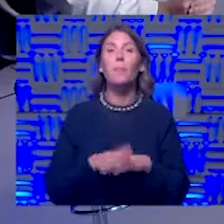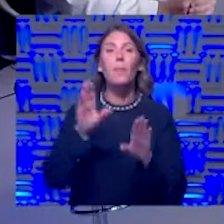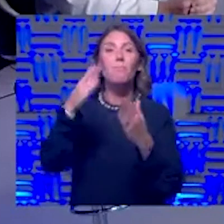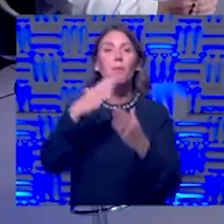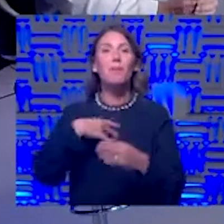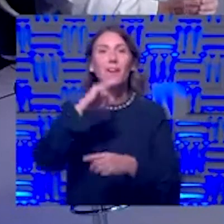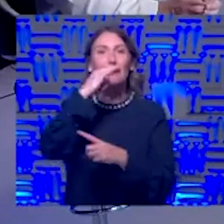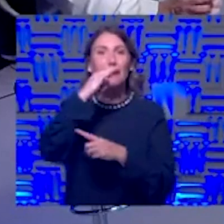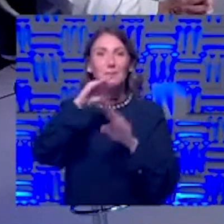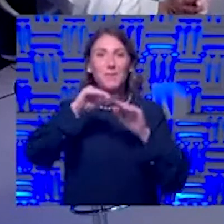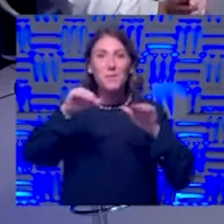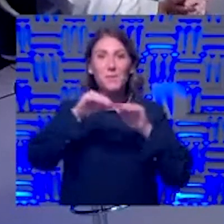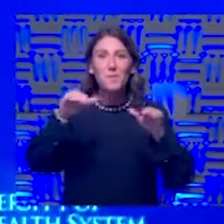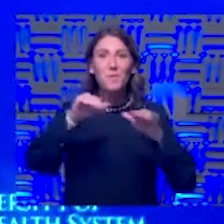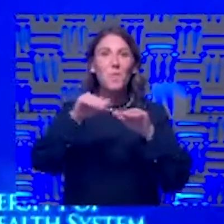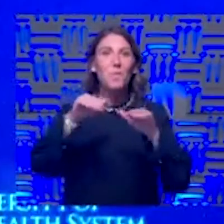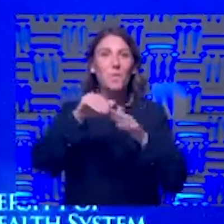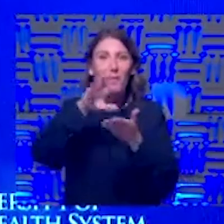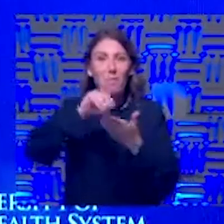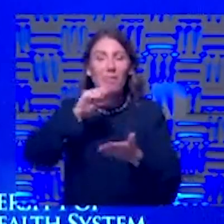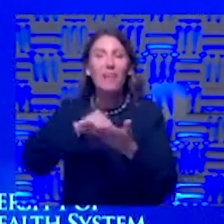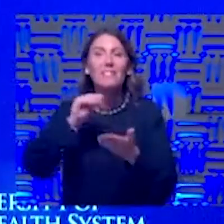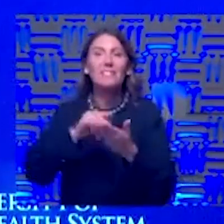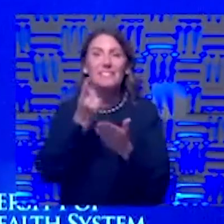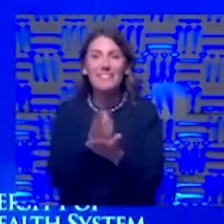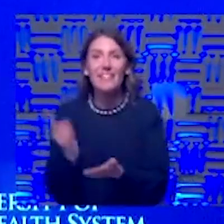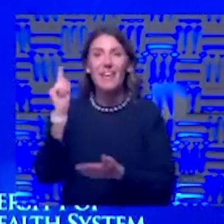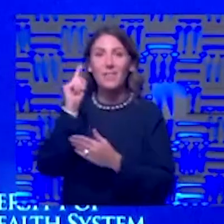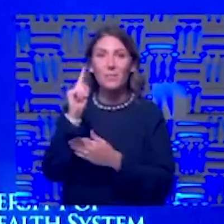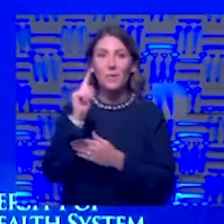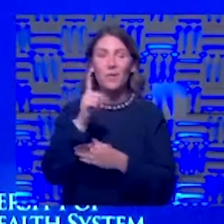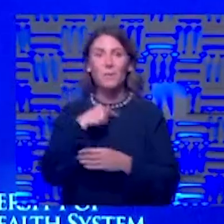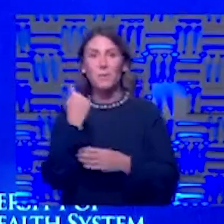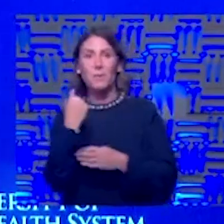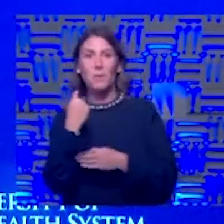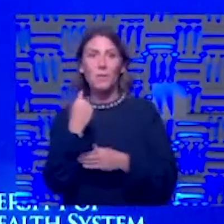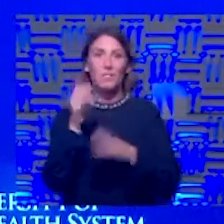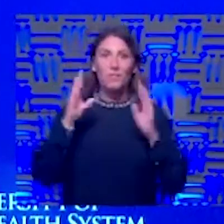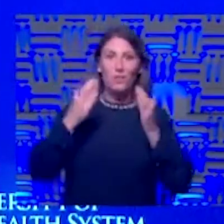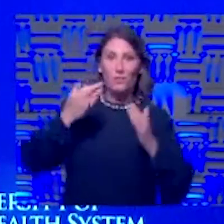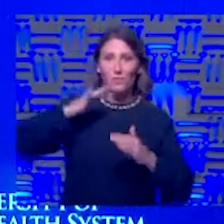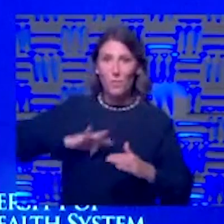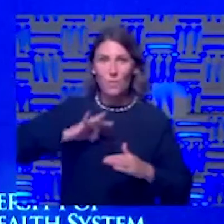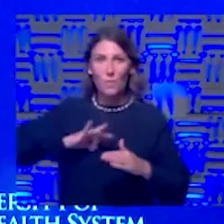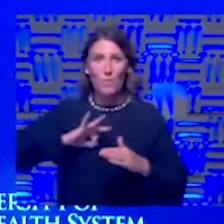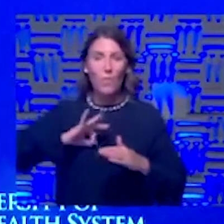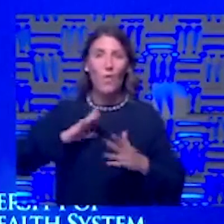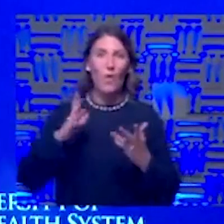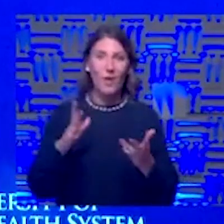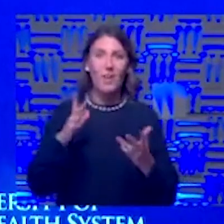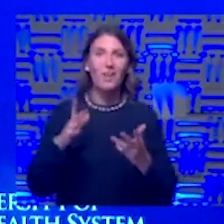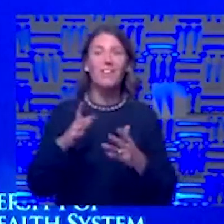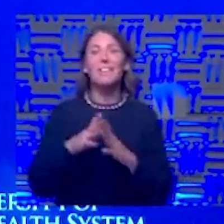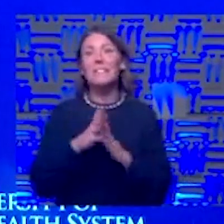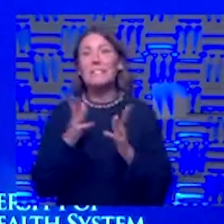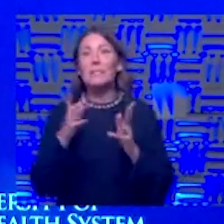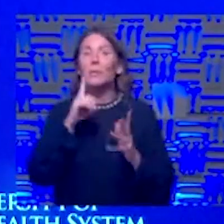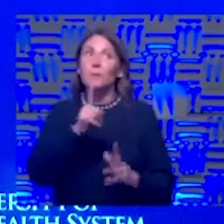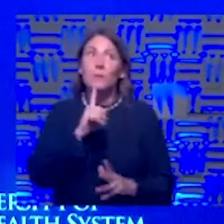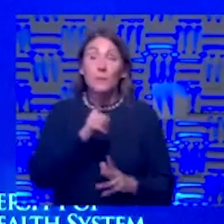swim lessons last week. I was kind of that risk versus reward benefit analysis that you talk about. It was definitely